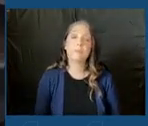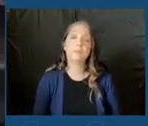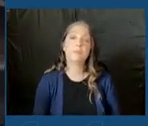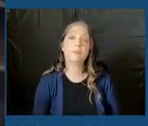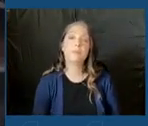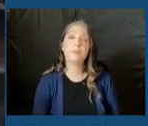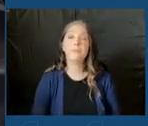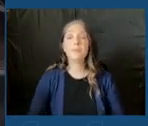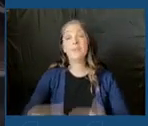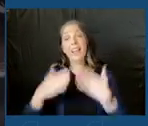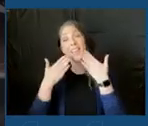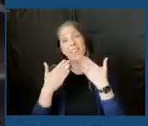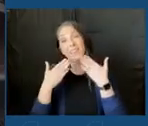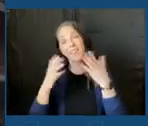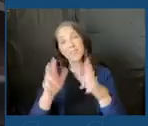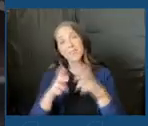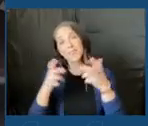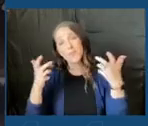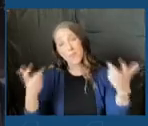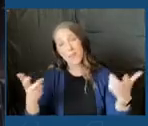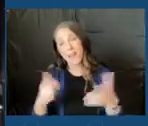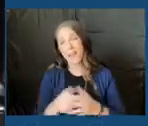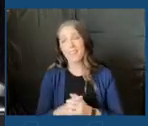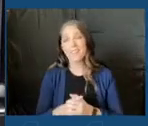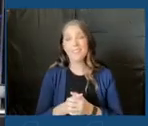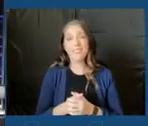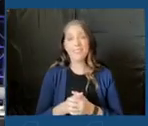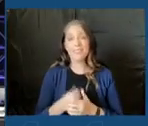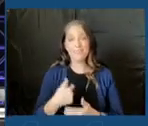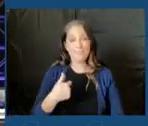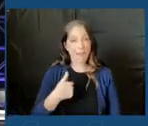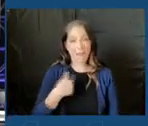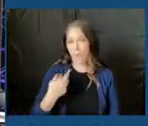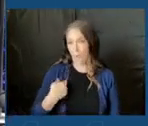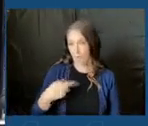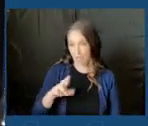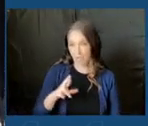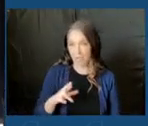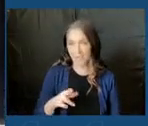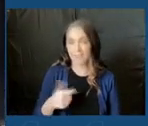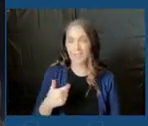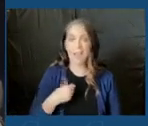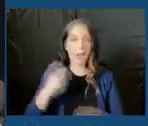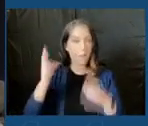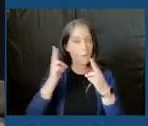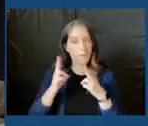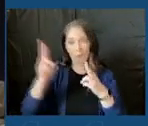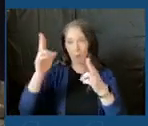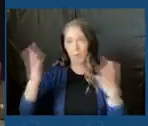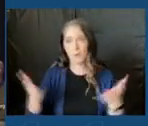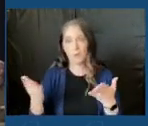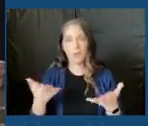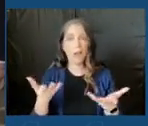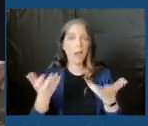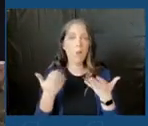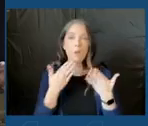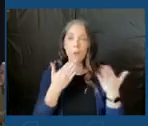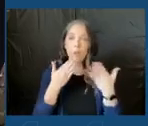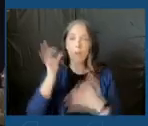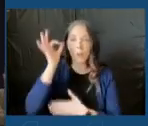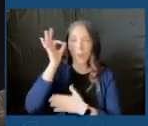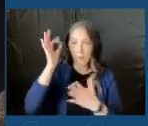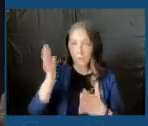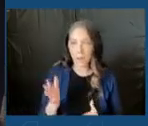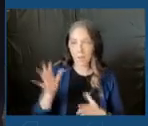Thank you so much, Reverend DeGraff. As a person of faith myself, I'm so honored to be here, and I really want to thank the pastor for hosting us in your